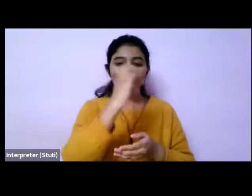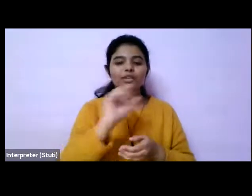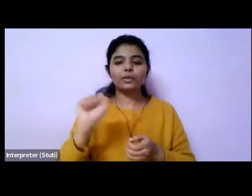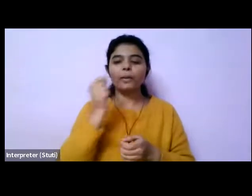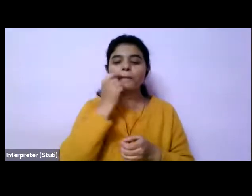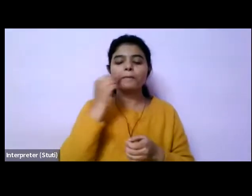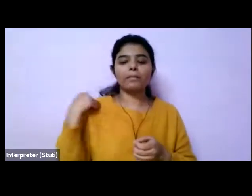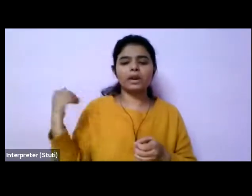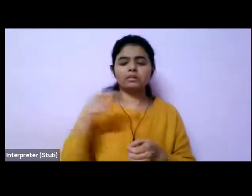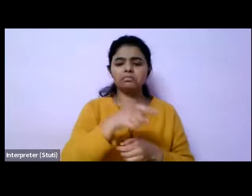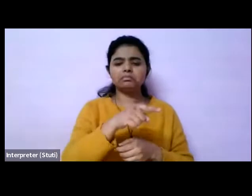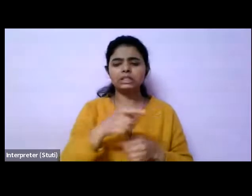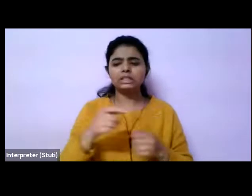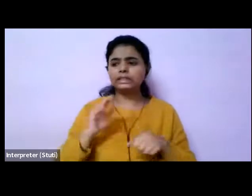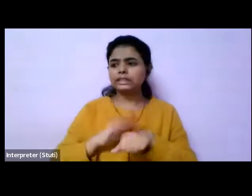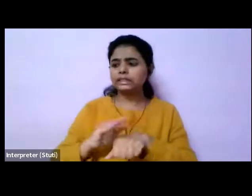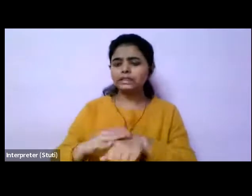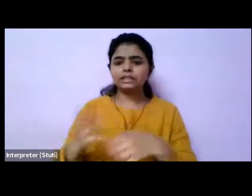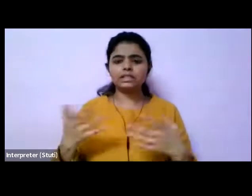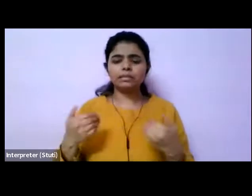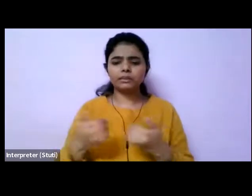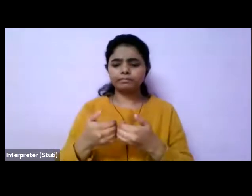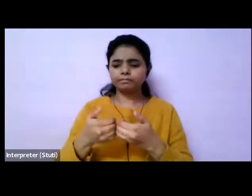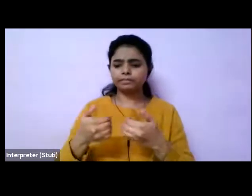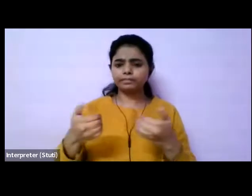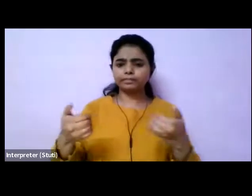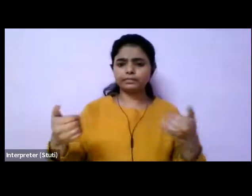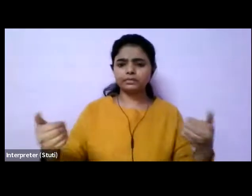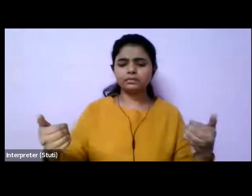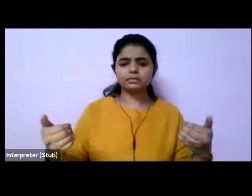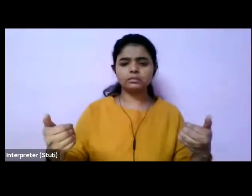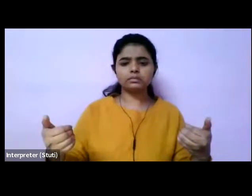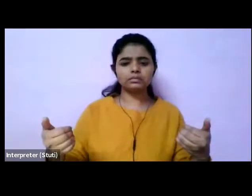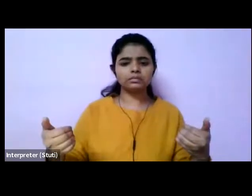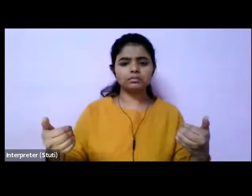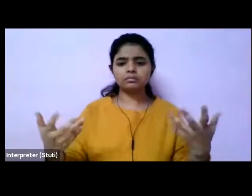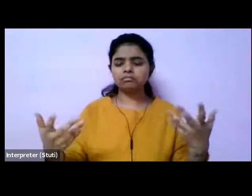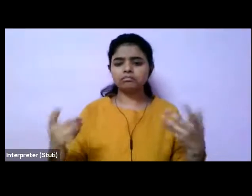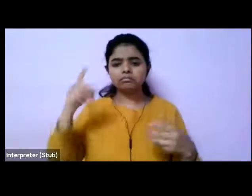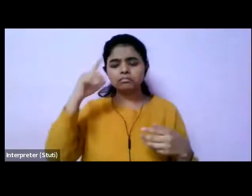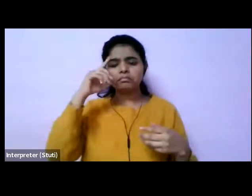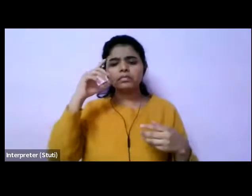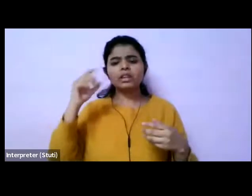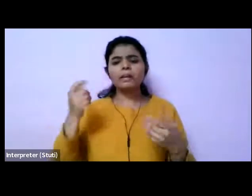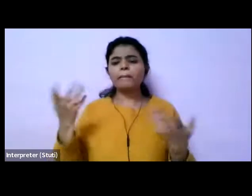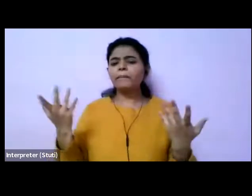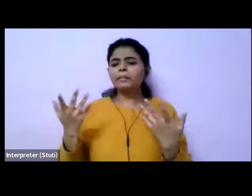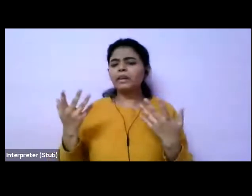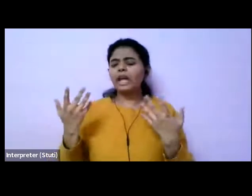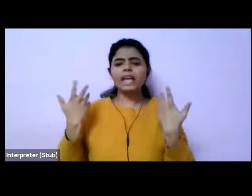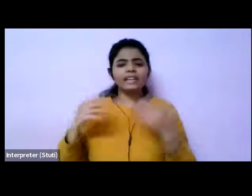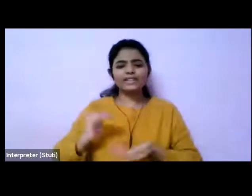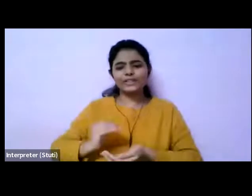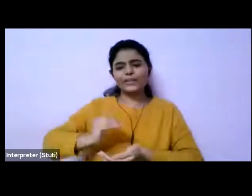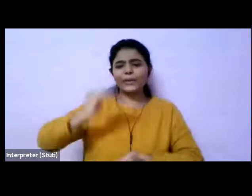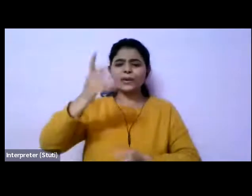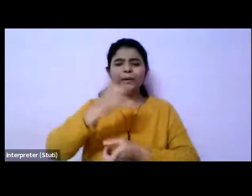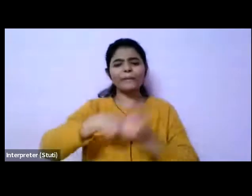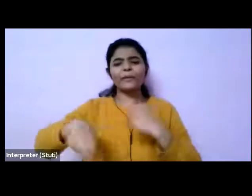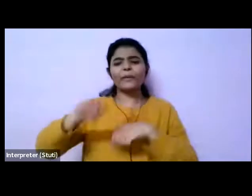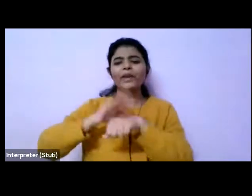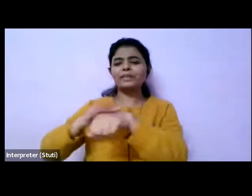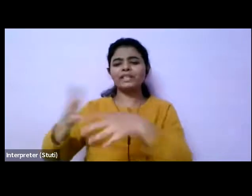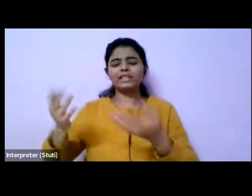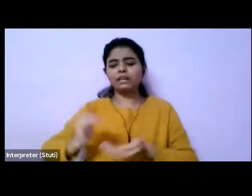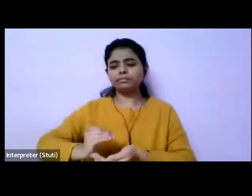perpetually experiences the trauma of separation from his sister, the onslaught of memories where every remembrance is a reawakening of